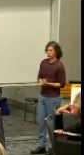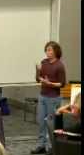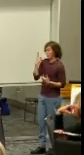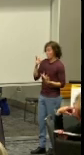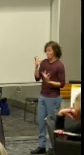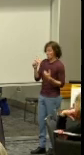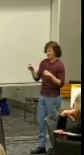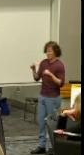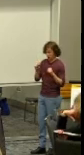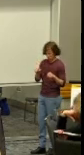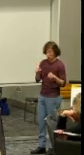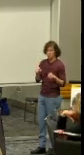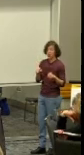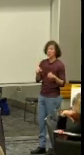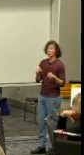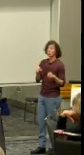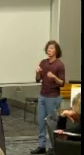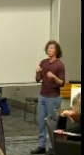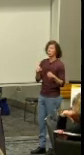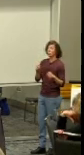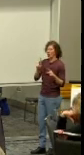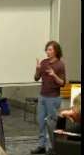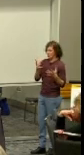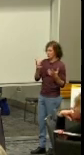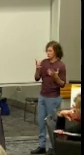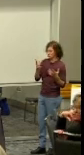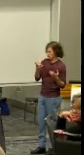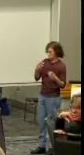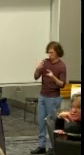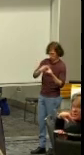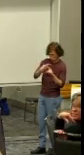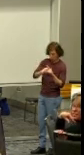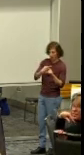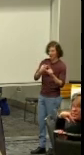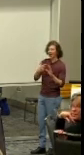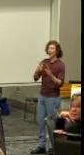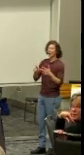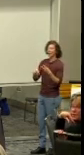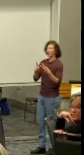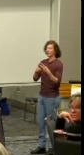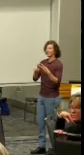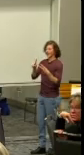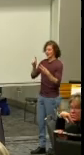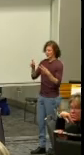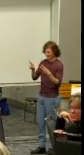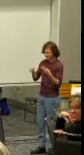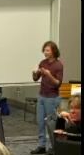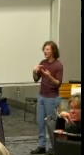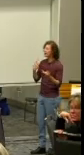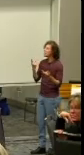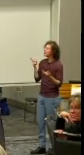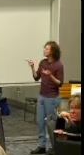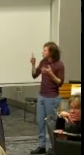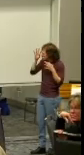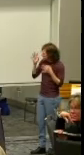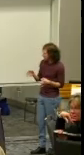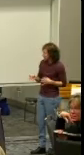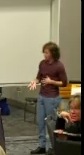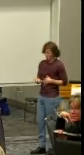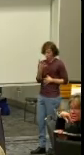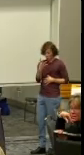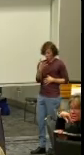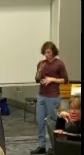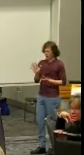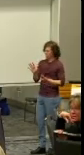homeowners or renters. And then I had a question about this recently. Did you determine that the 4 1-bedroom units or